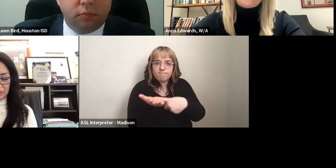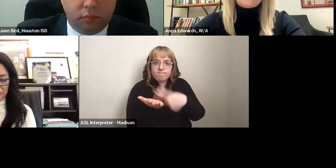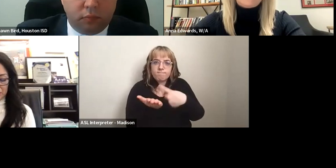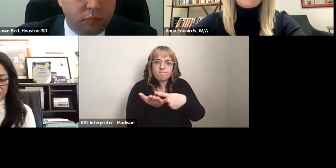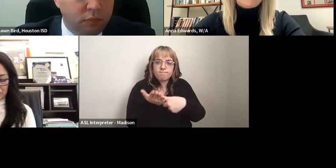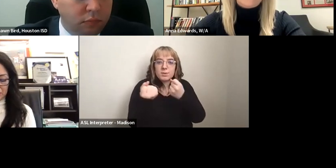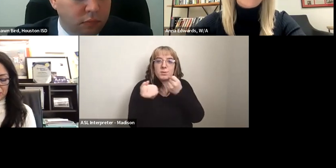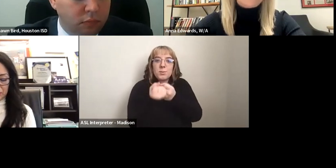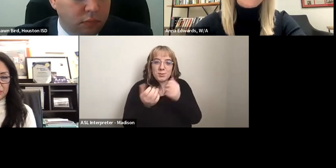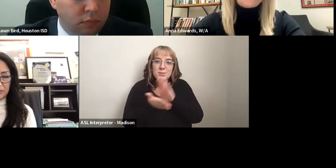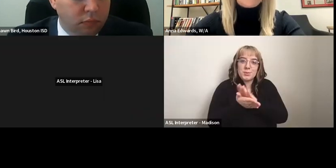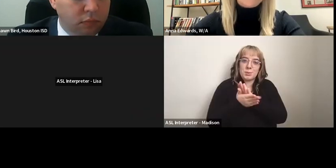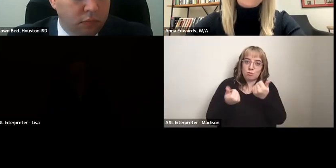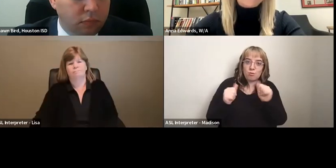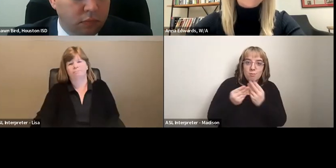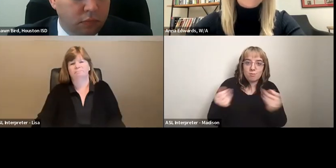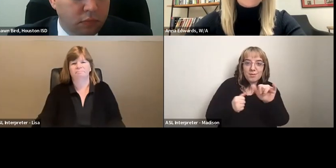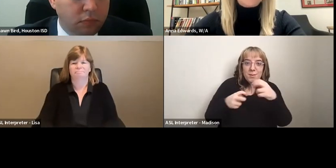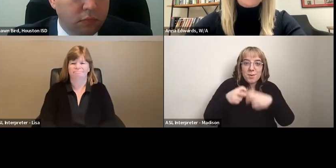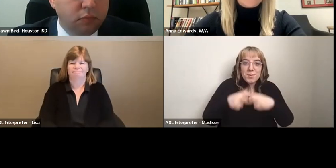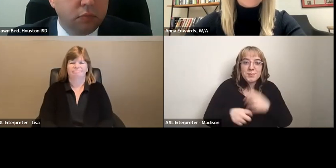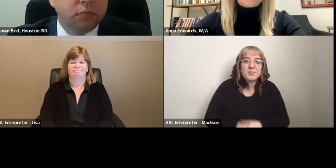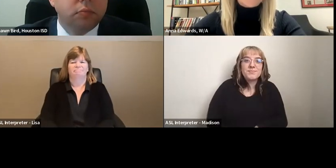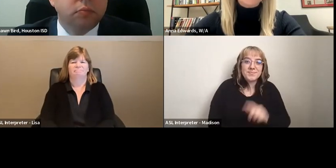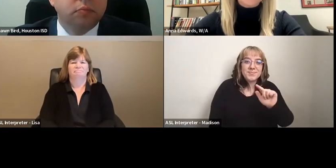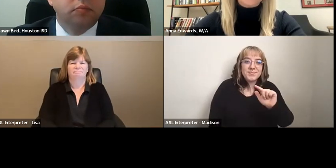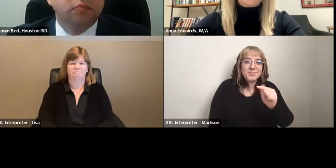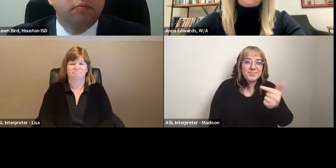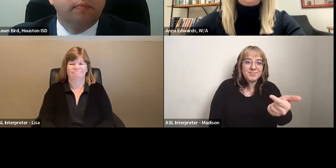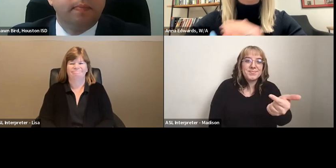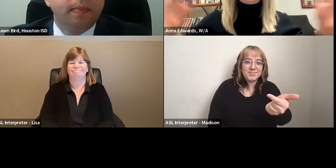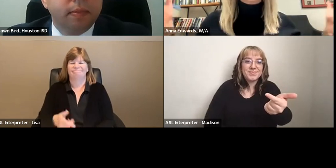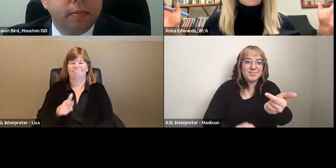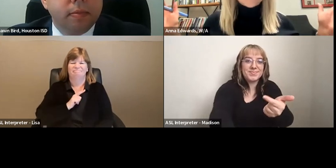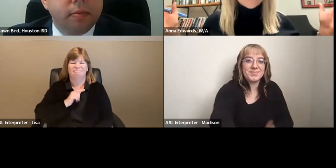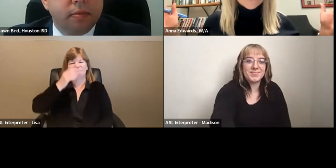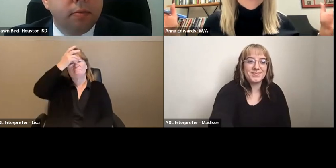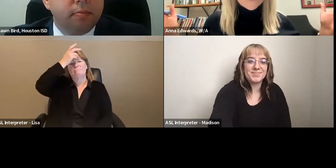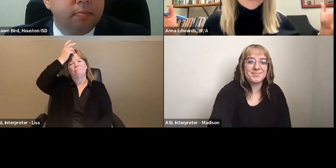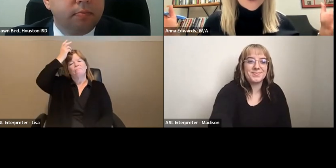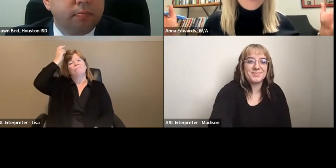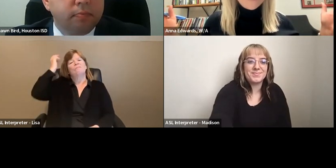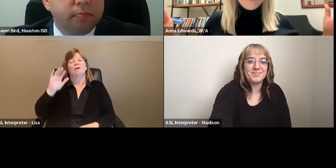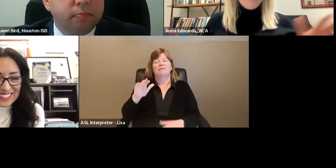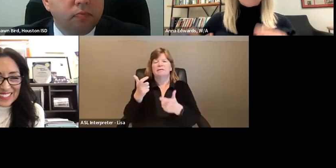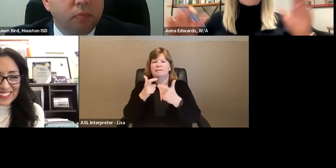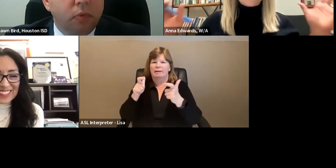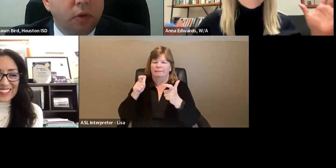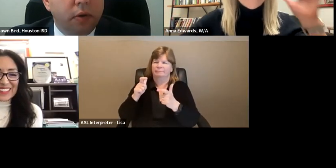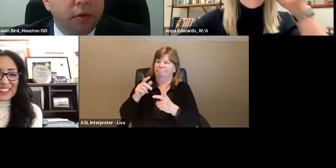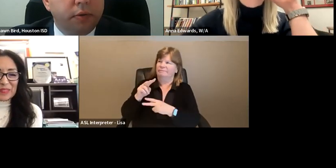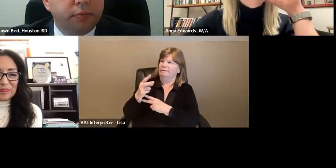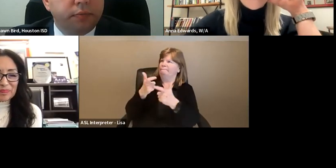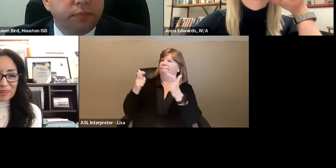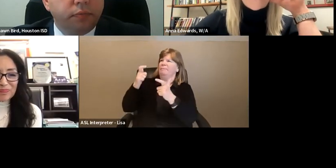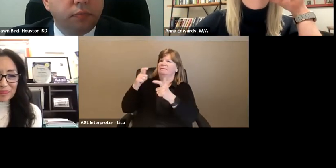our schools. That's amazing. And Sophia, now accomplishing this in the second largest district in the country, would love to